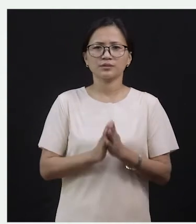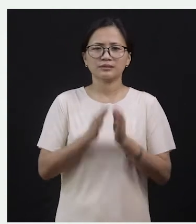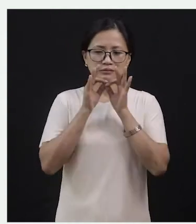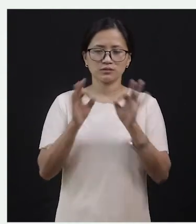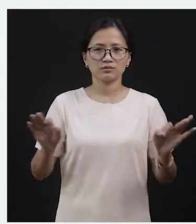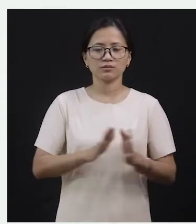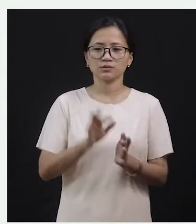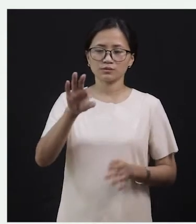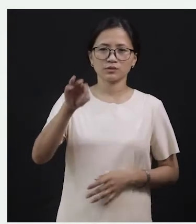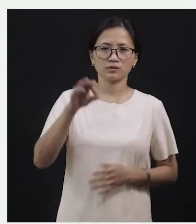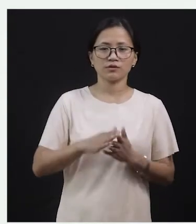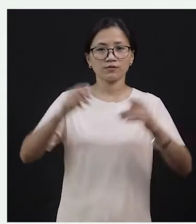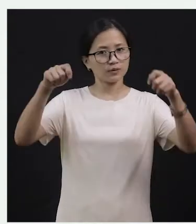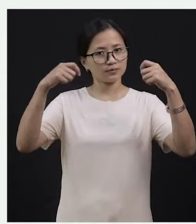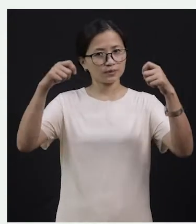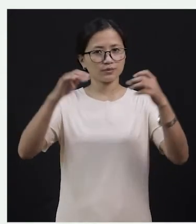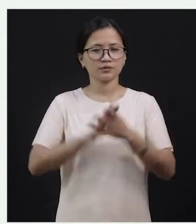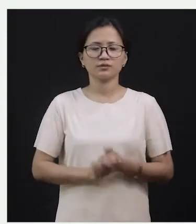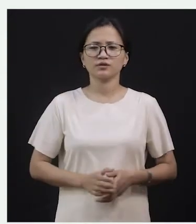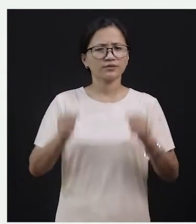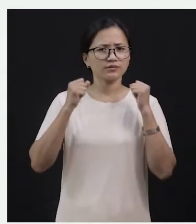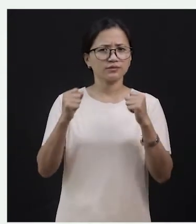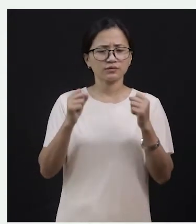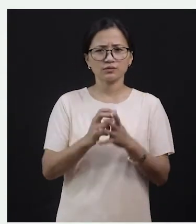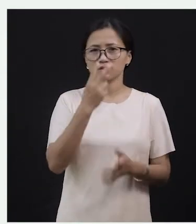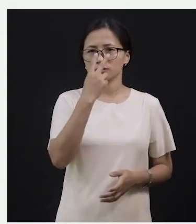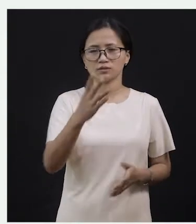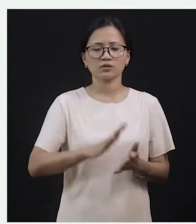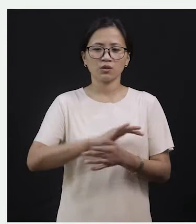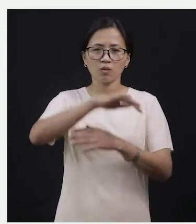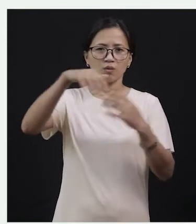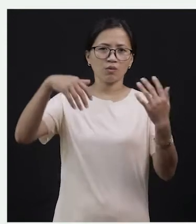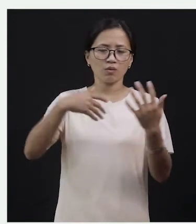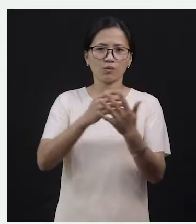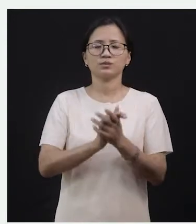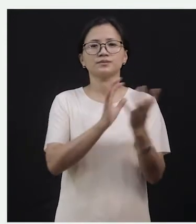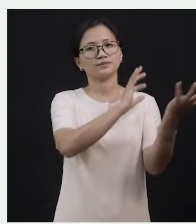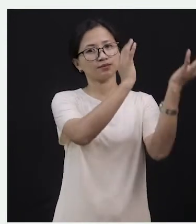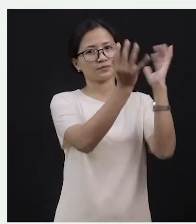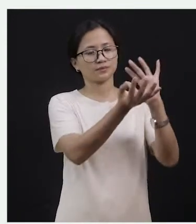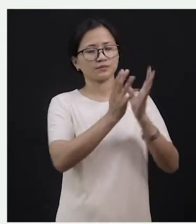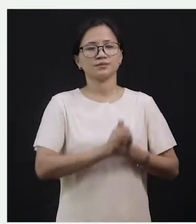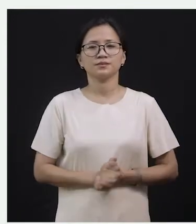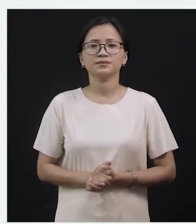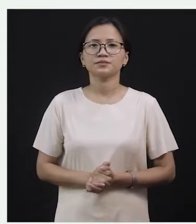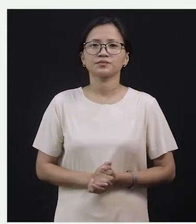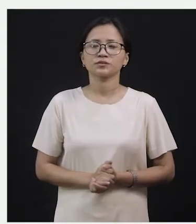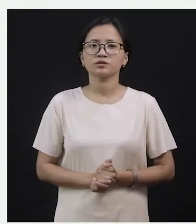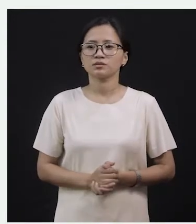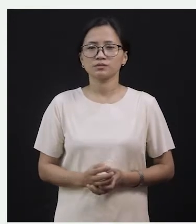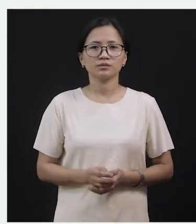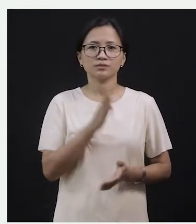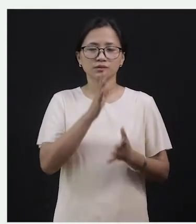simple piece of paper, it becomes very difficult to see the entire earth, right? Because the earth